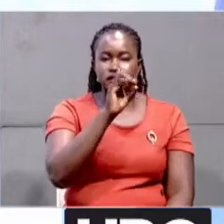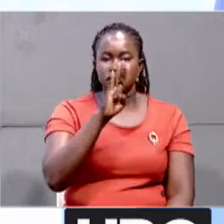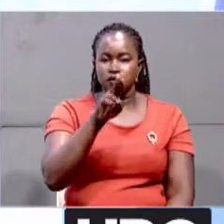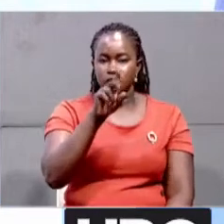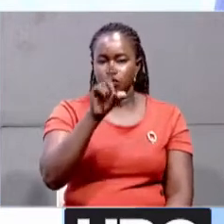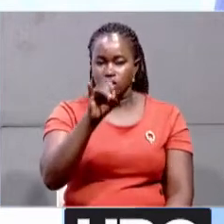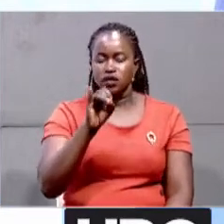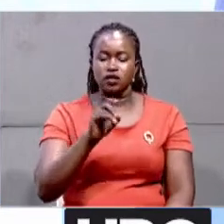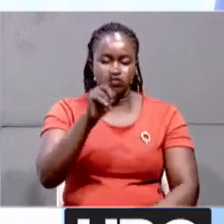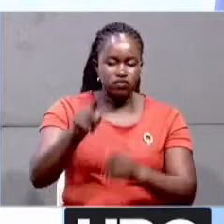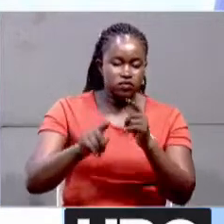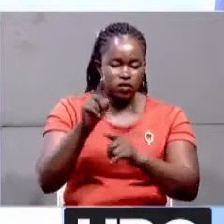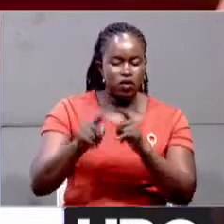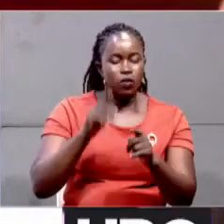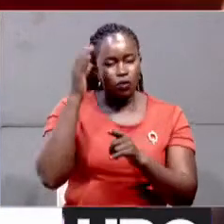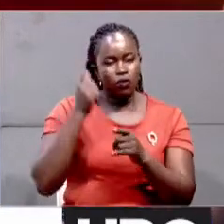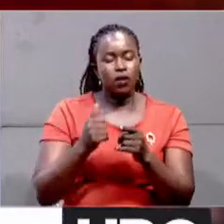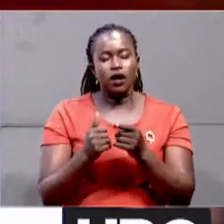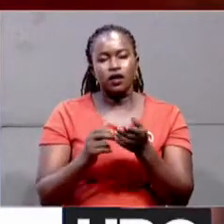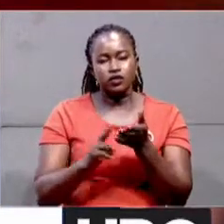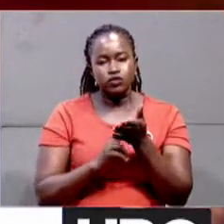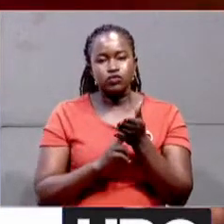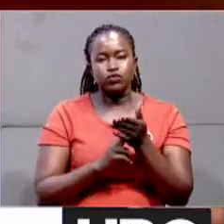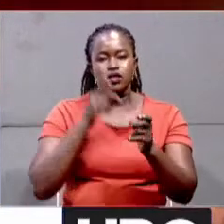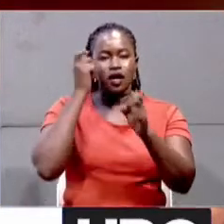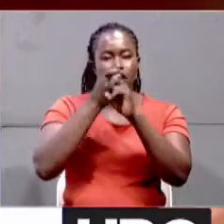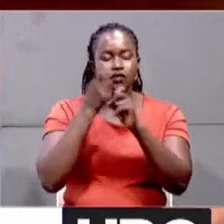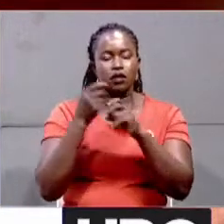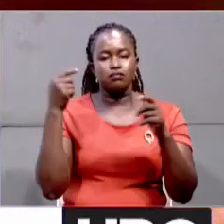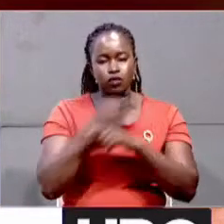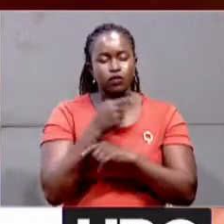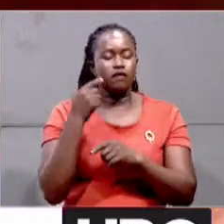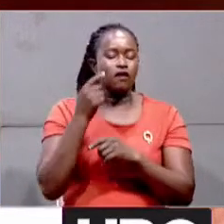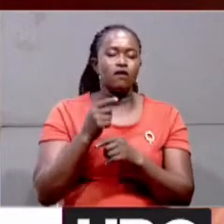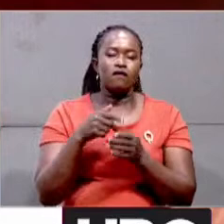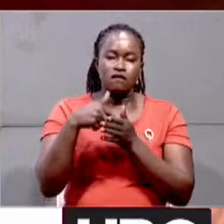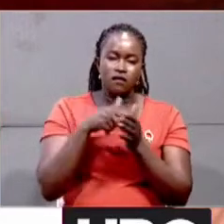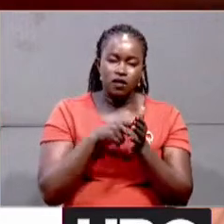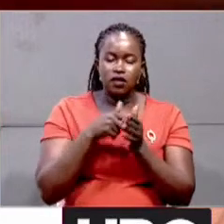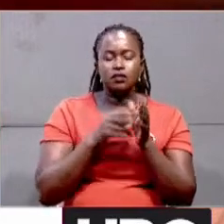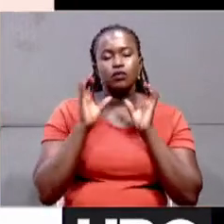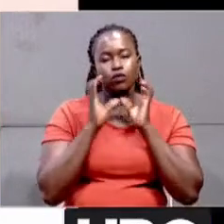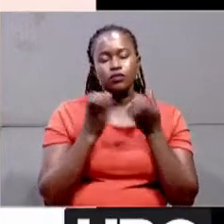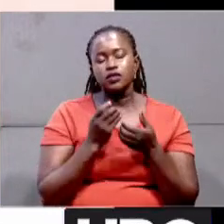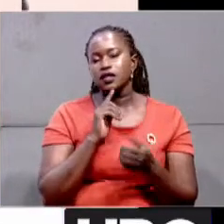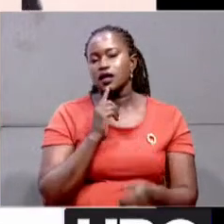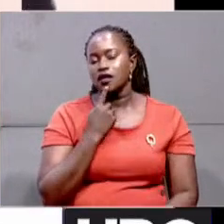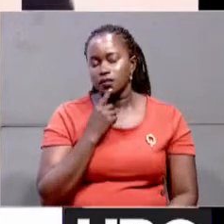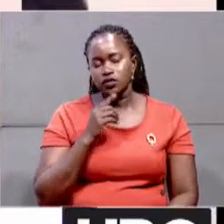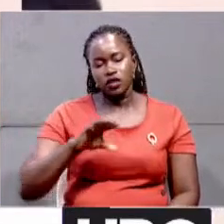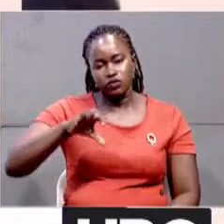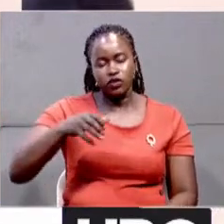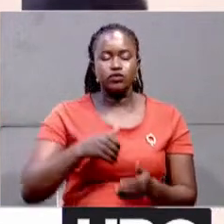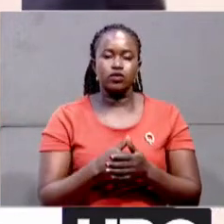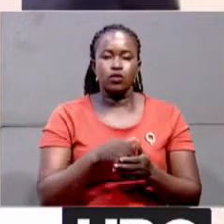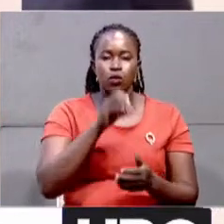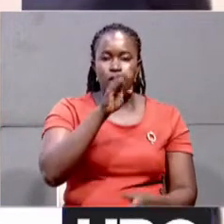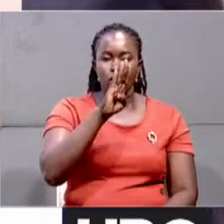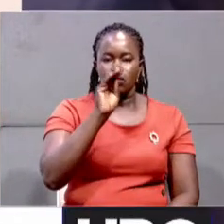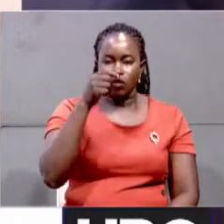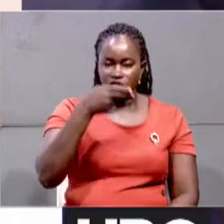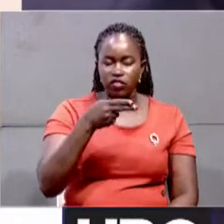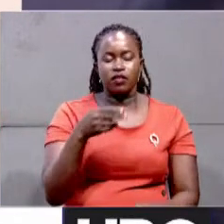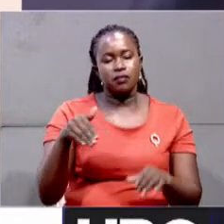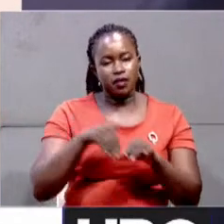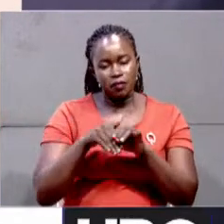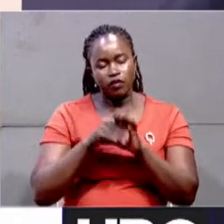for questioning over the ongoing misuse of iron sheets meant for the vulnerable communities in Karamoja region. Obothoboth, who is the